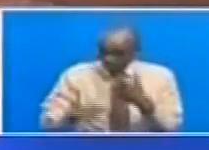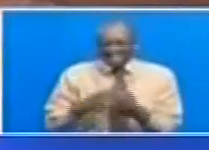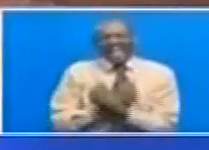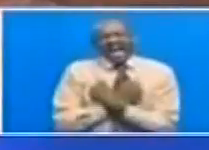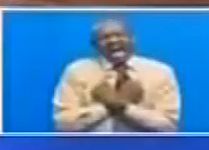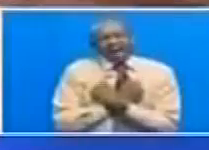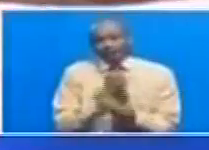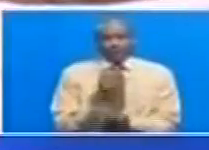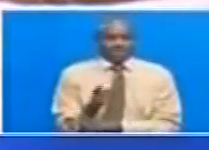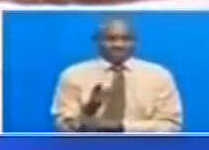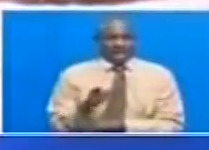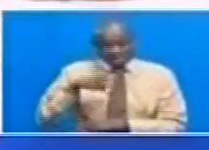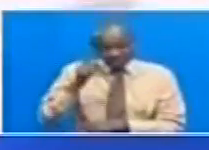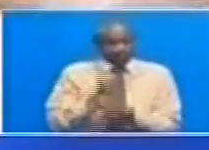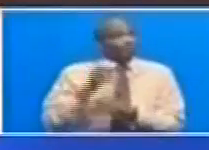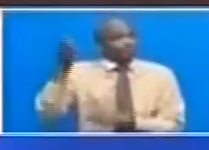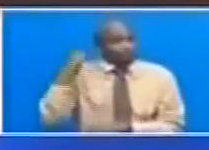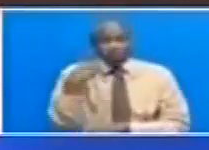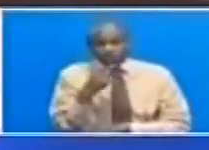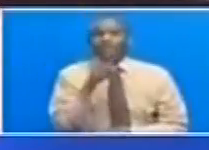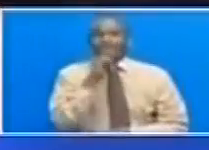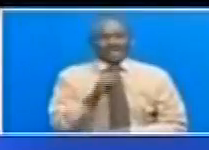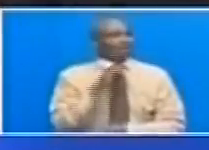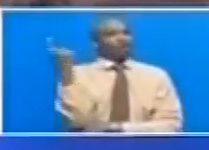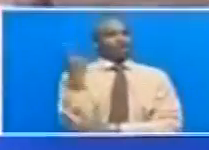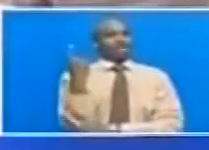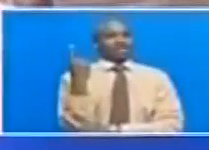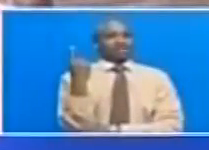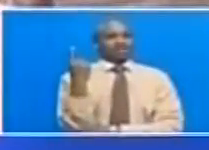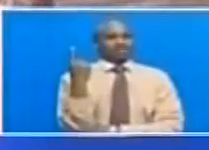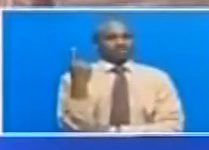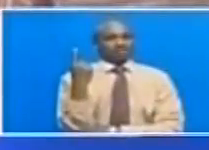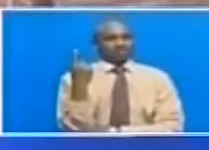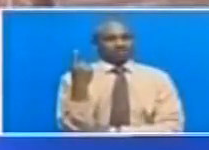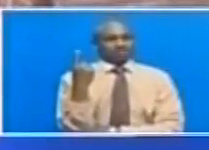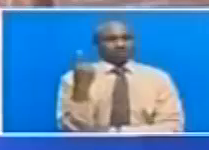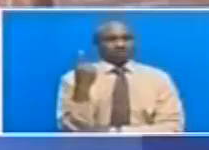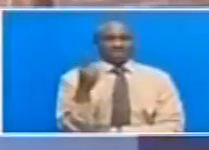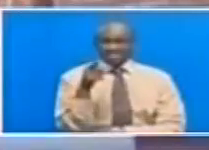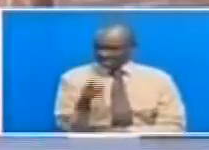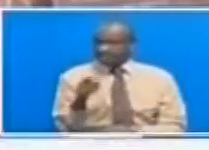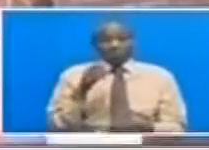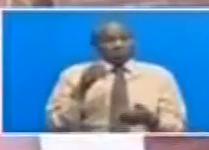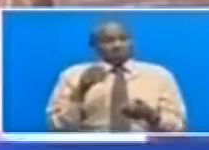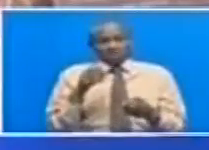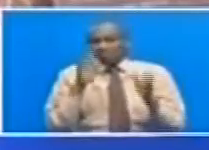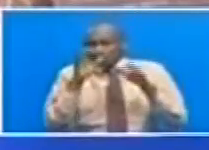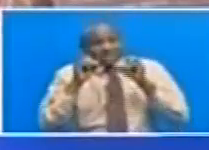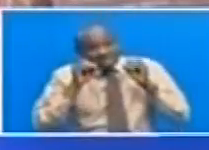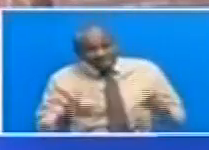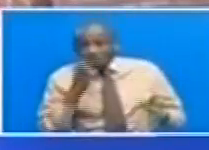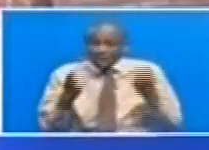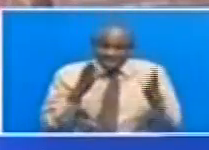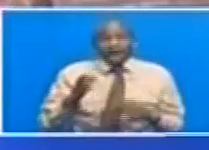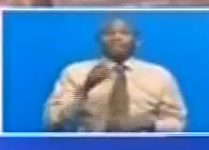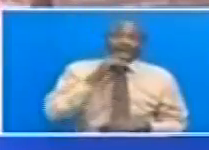loves. Initially, this job was done by men only. The thing doesn't matter what you are,